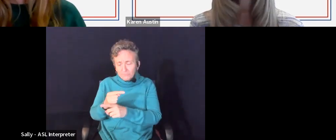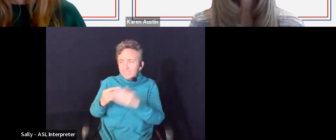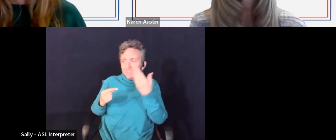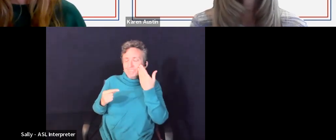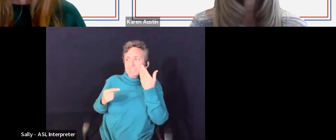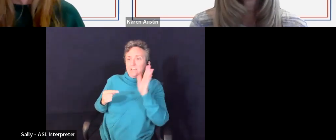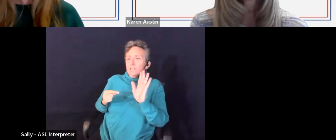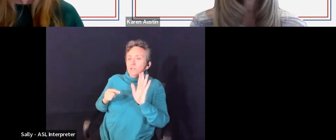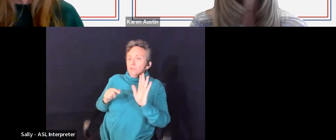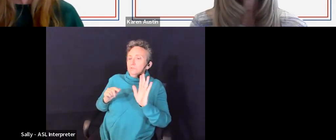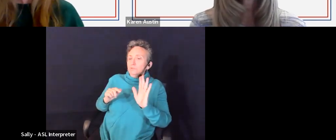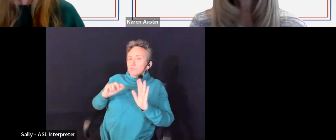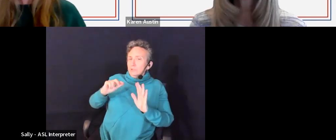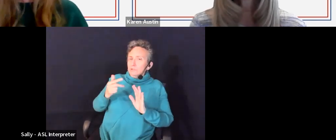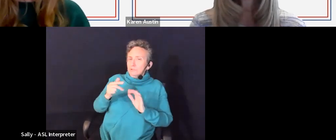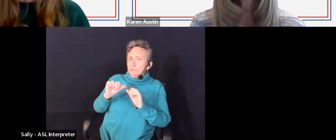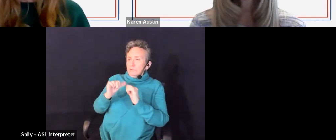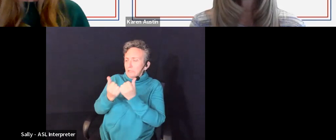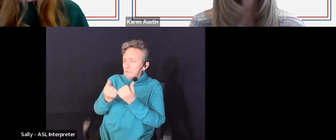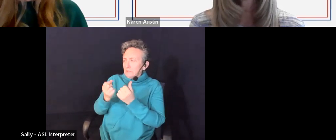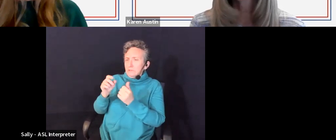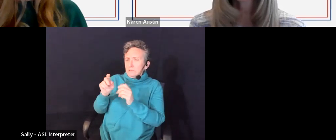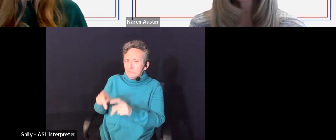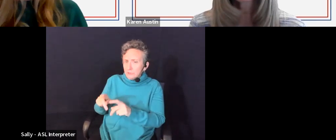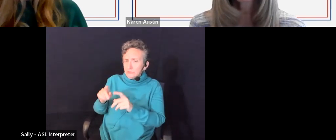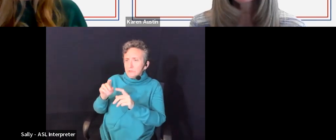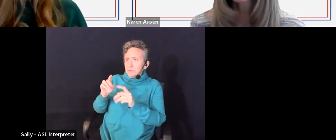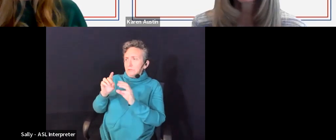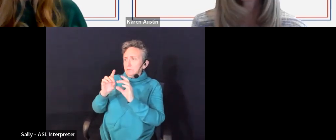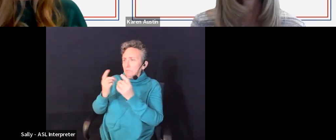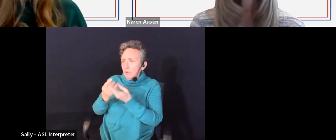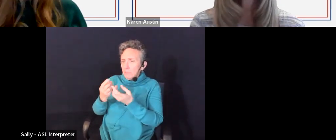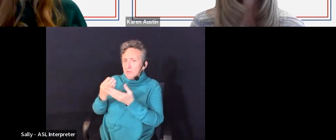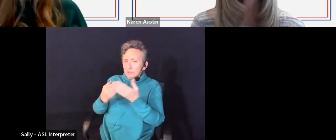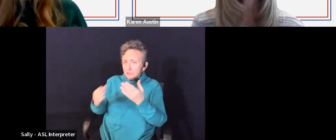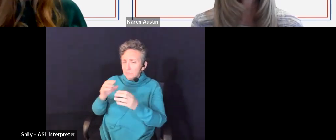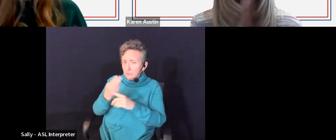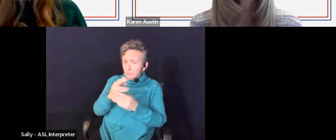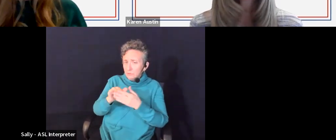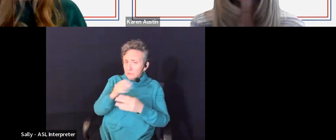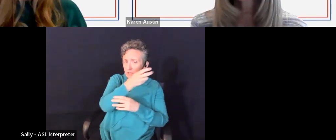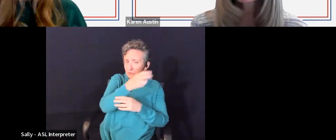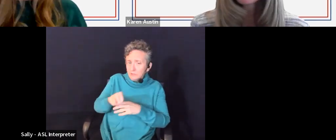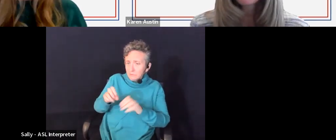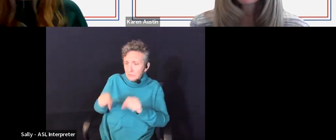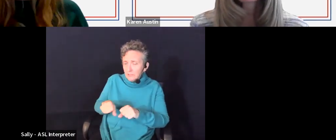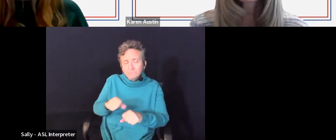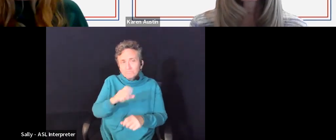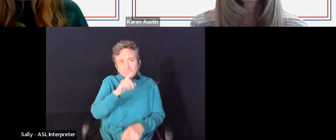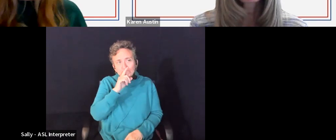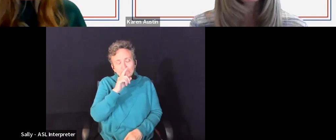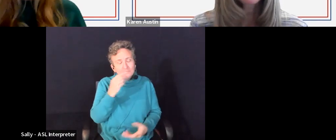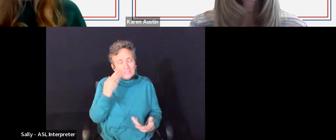head. Sorry. It may be that I'm not 100% sure on that. And since I'm using my computer, I can't Google it.